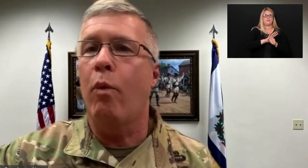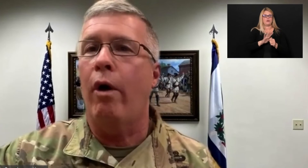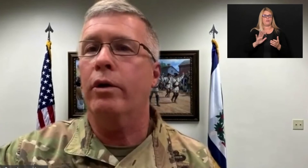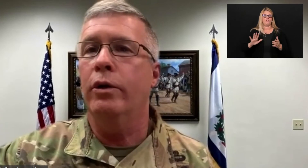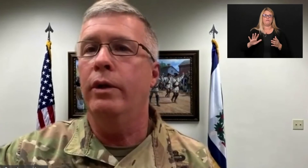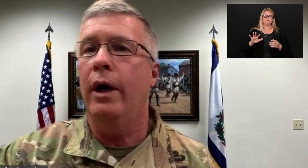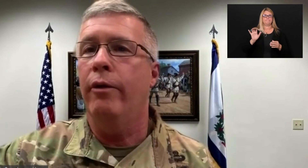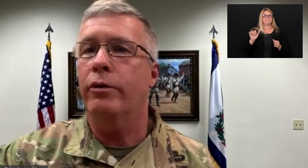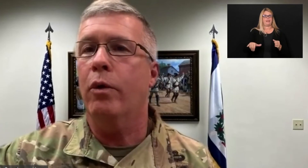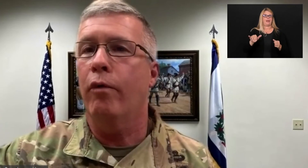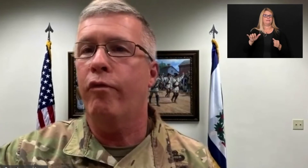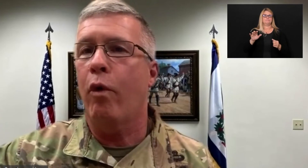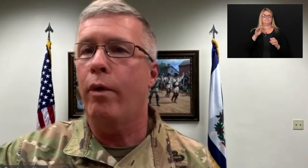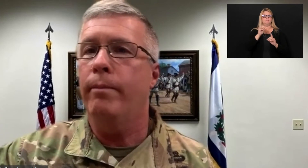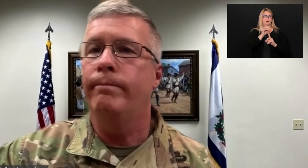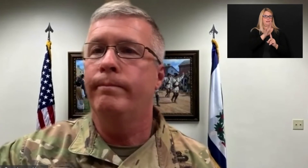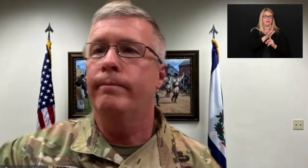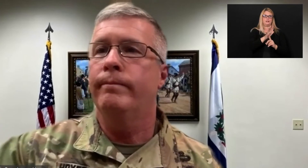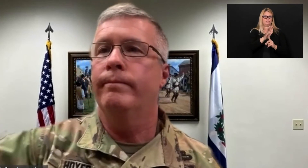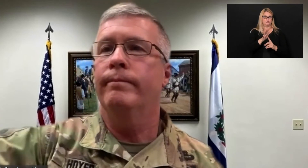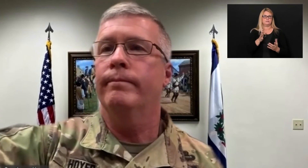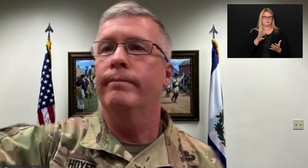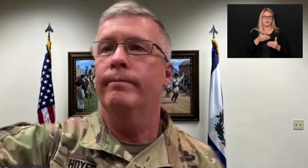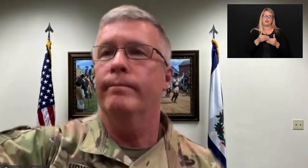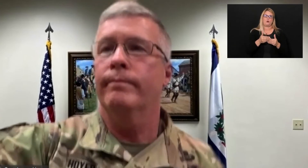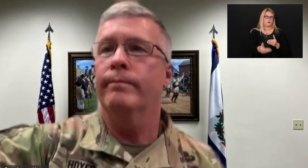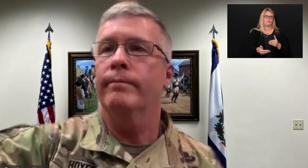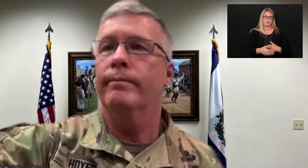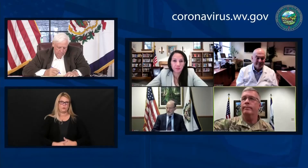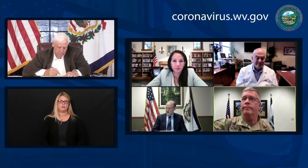as we work to the others going forward.